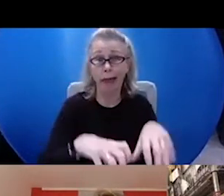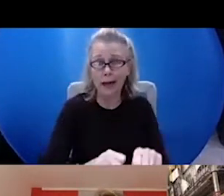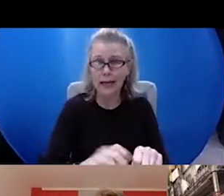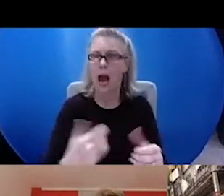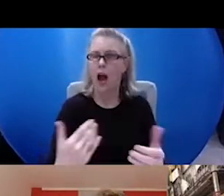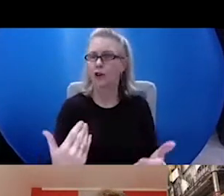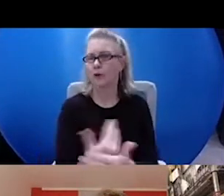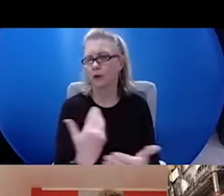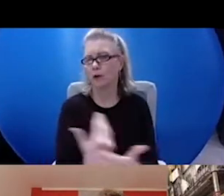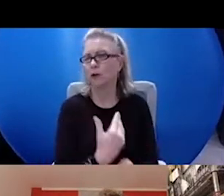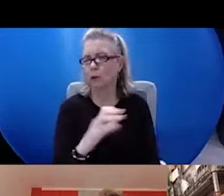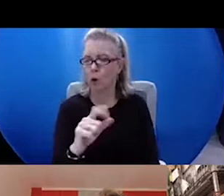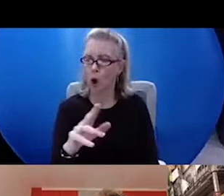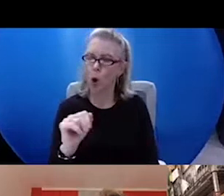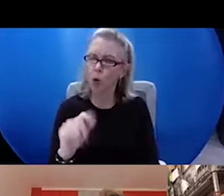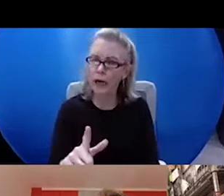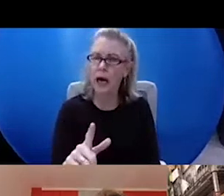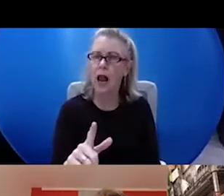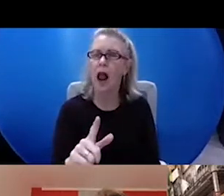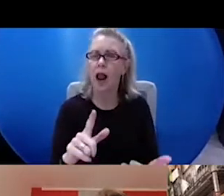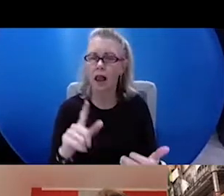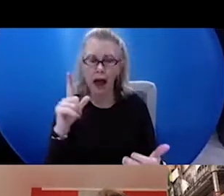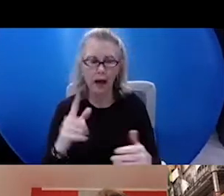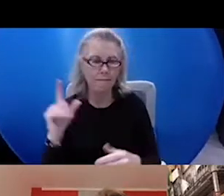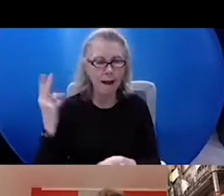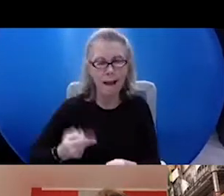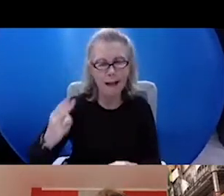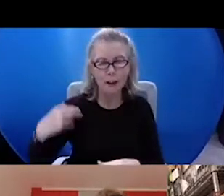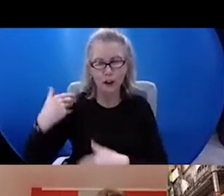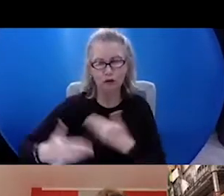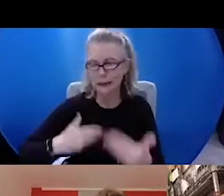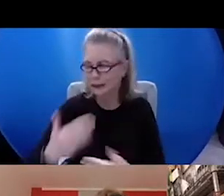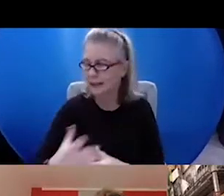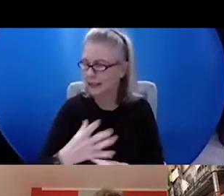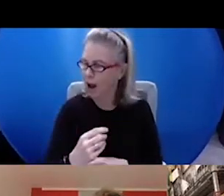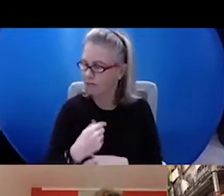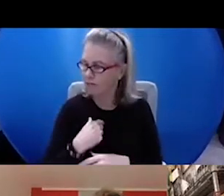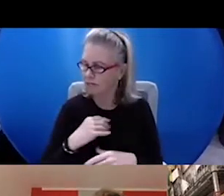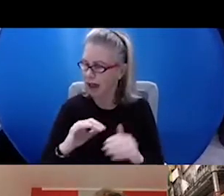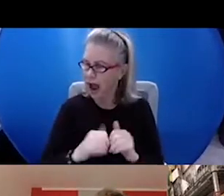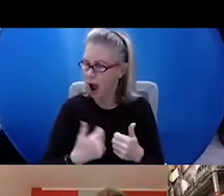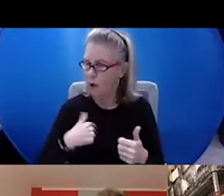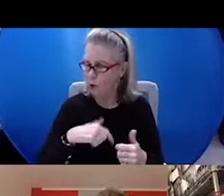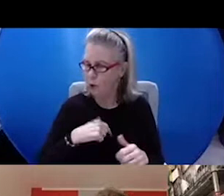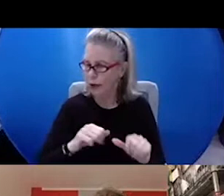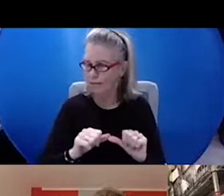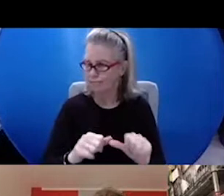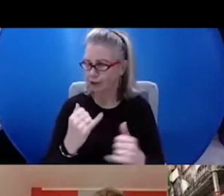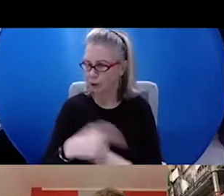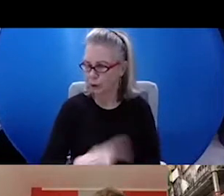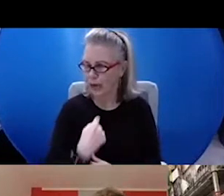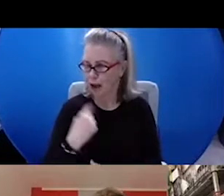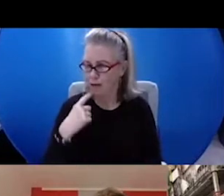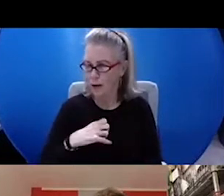field statutorily characterized by hypermobility and de facto great precariousness, I believe we can refrain